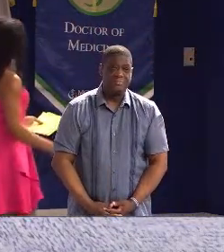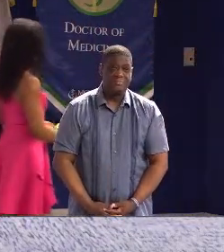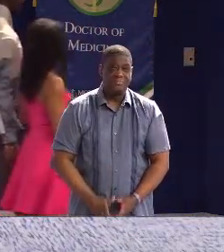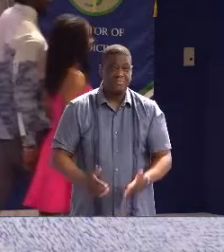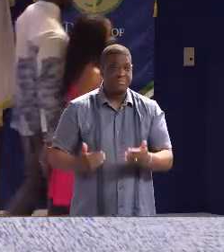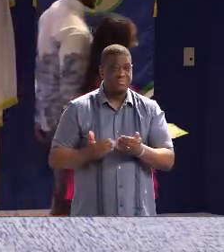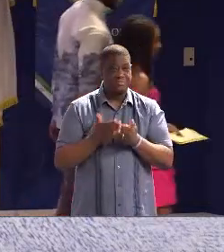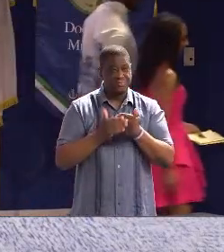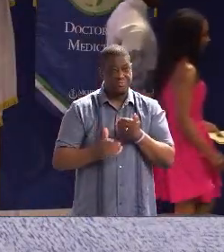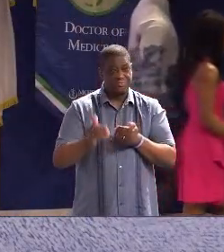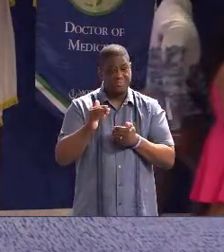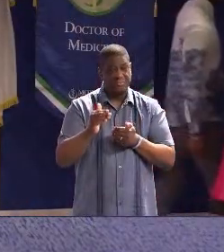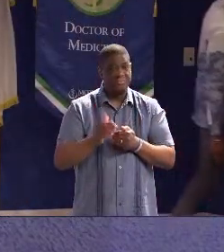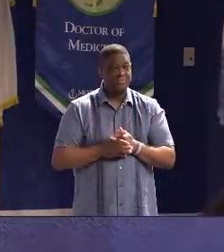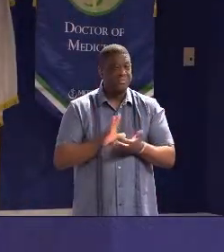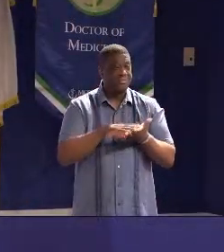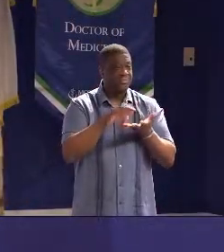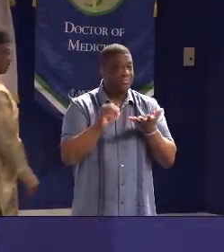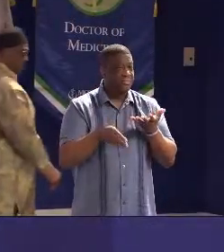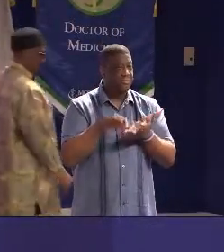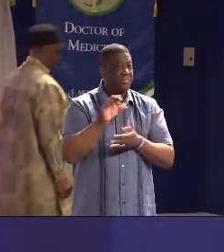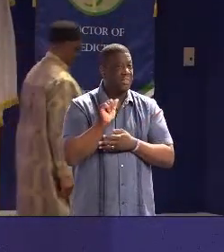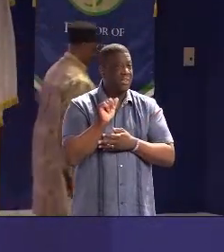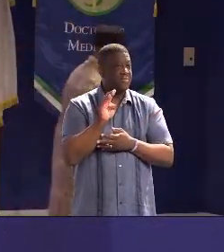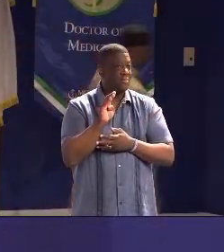Next, we have student Abraham Amara.